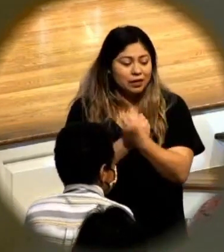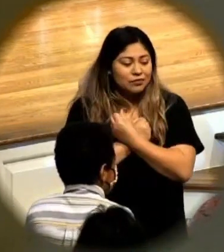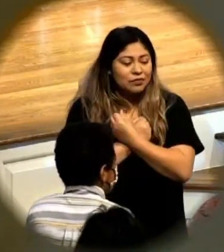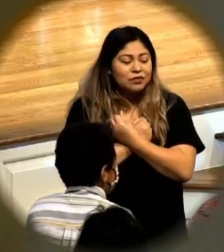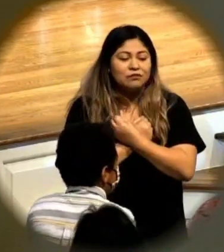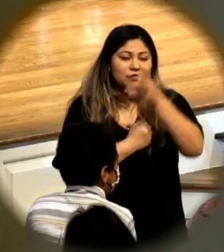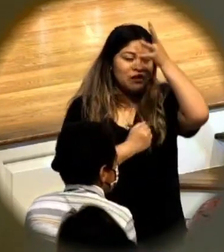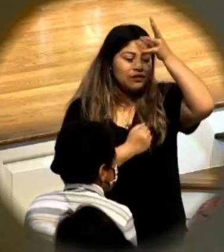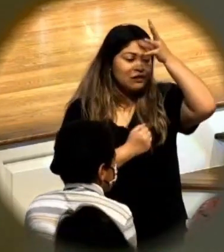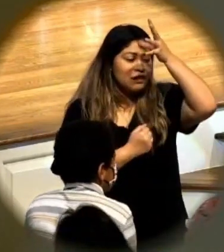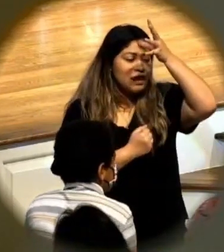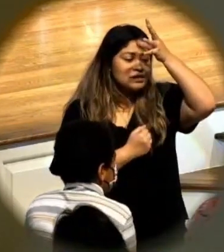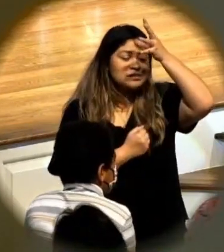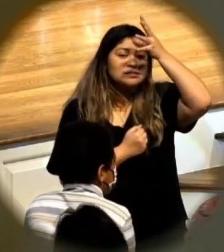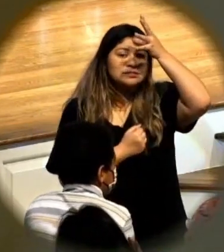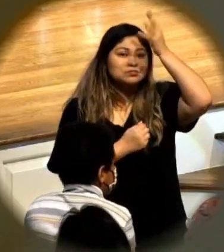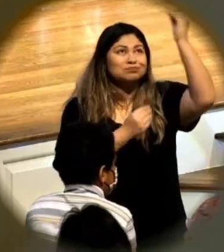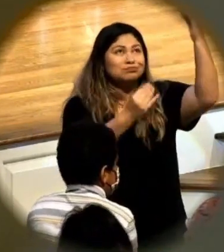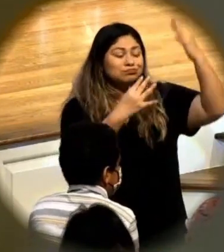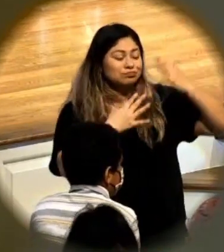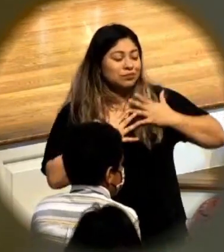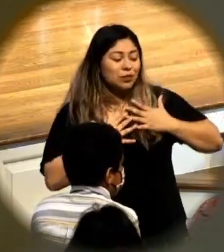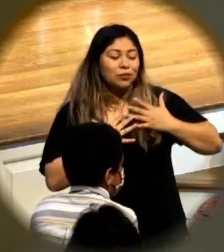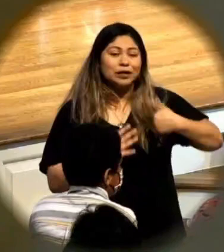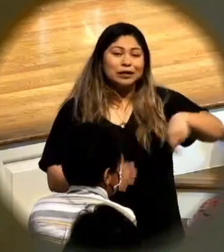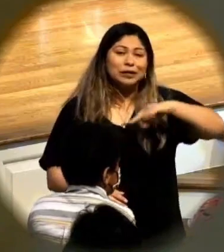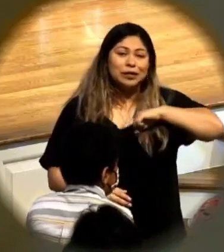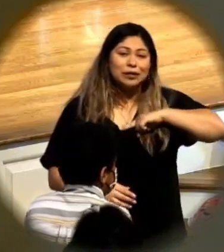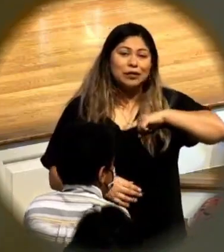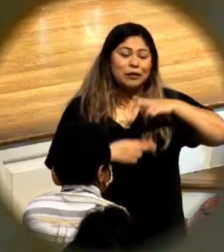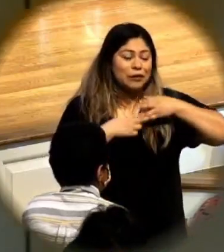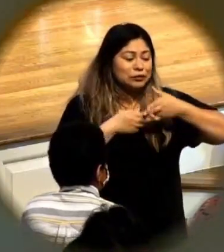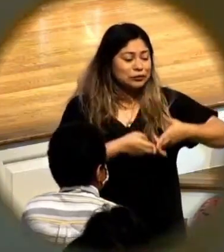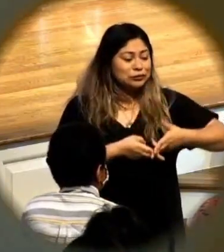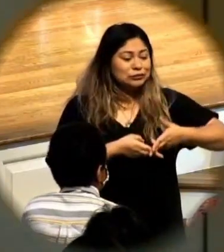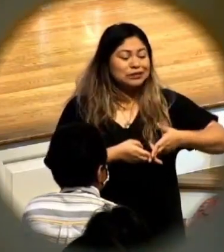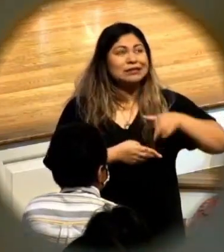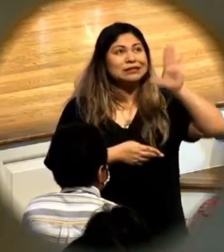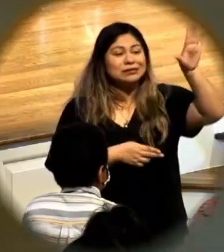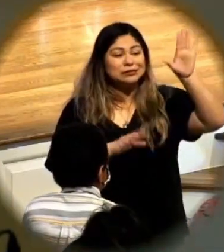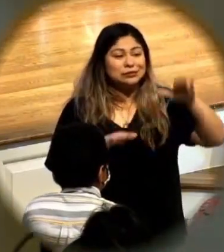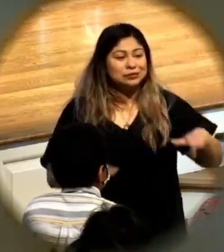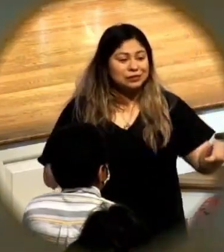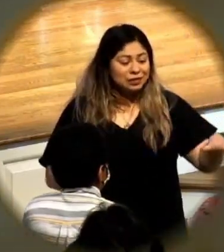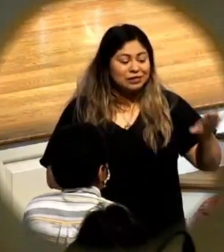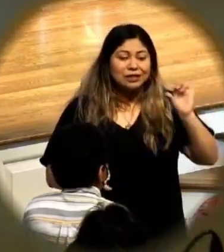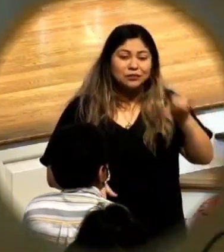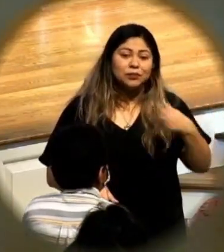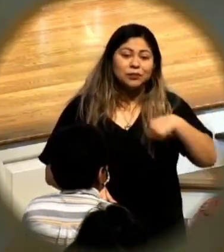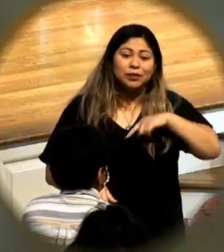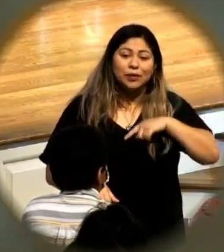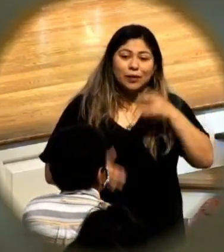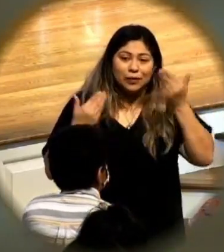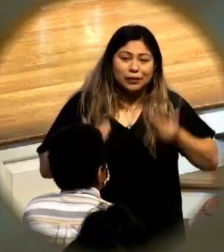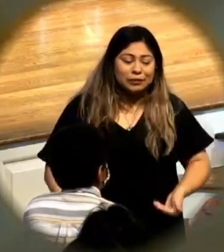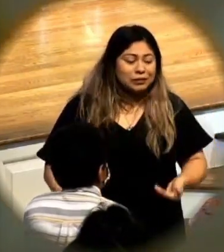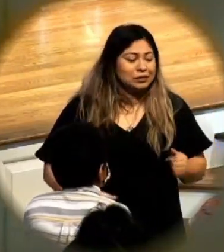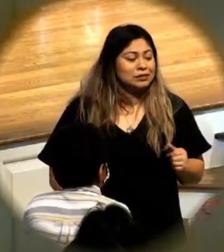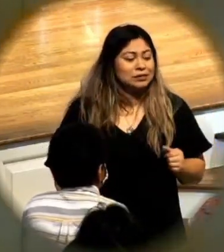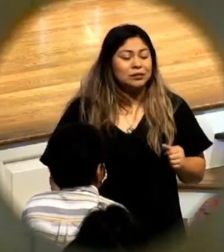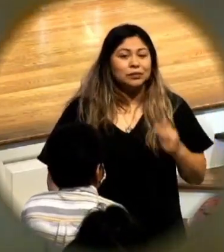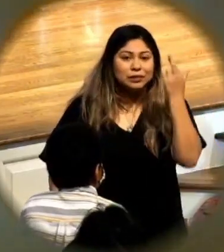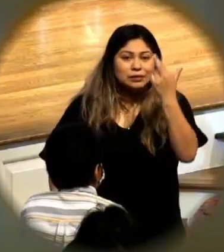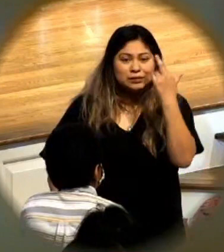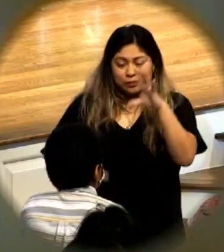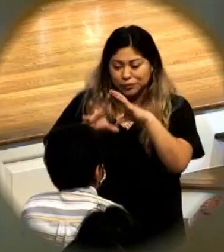on us, that we should be called children of God, and that is what we are. The reason the world